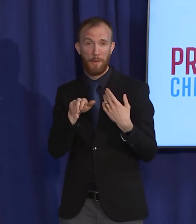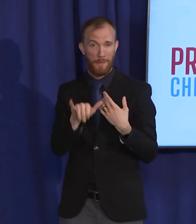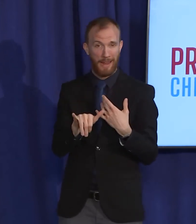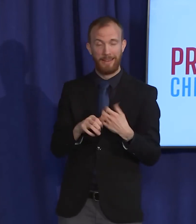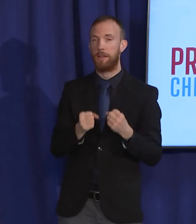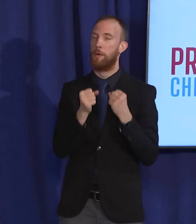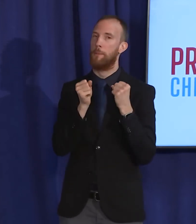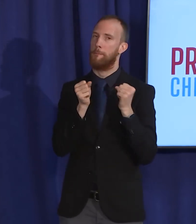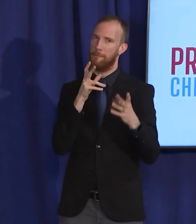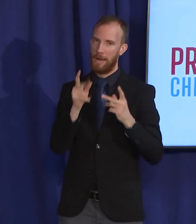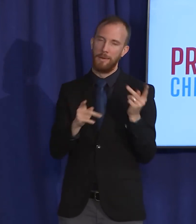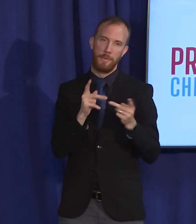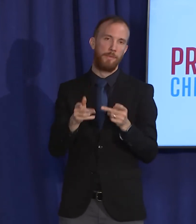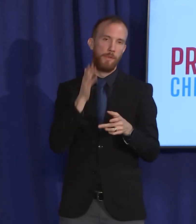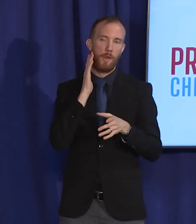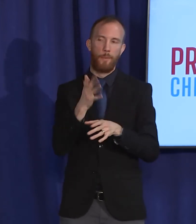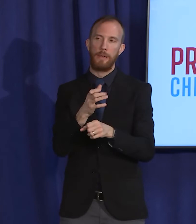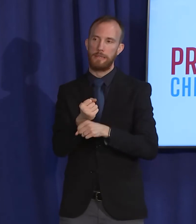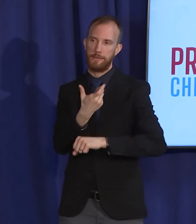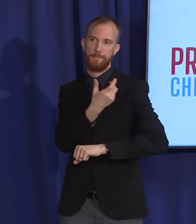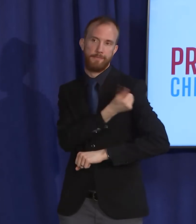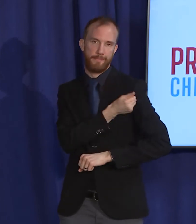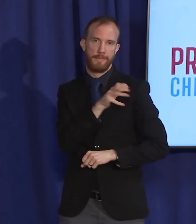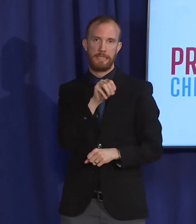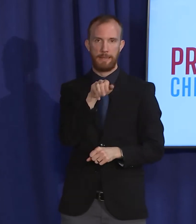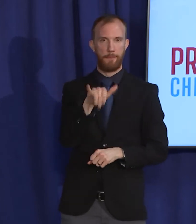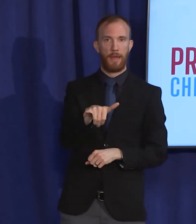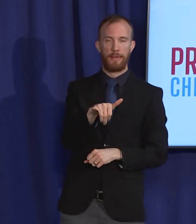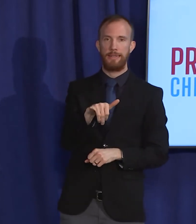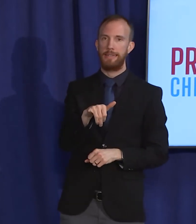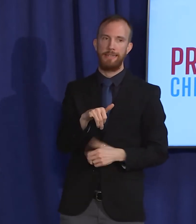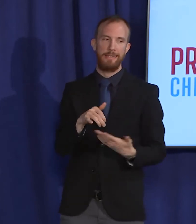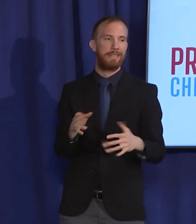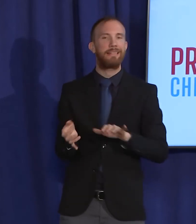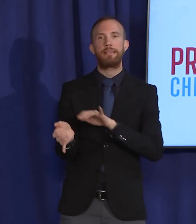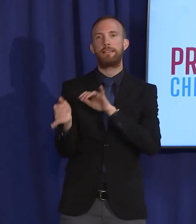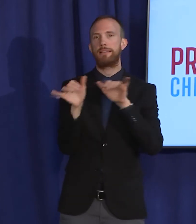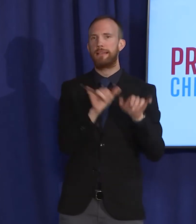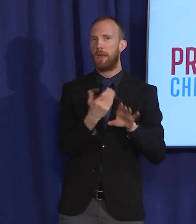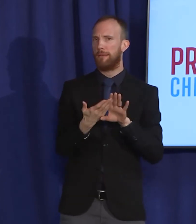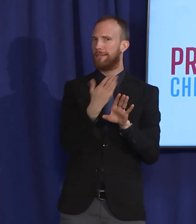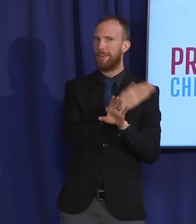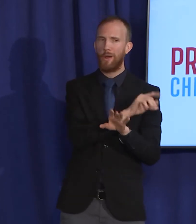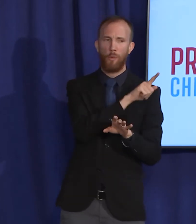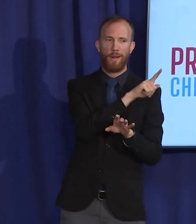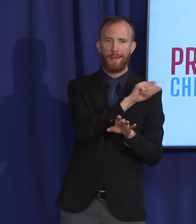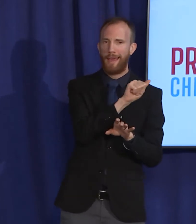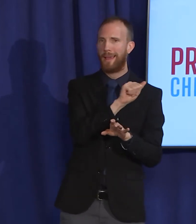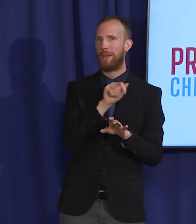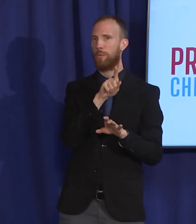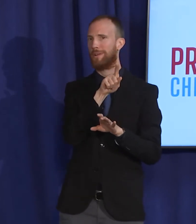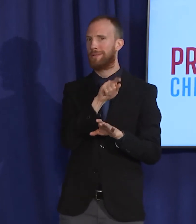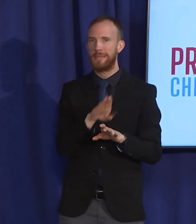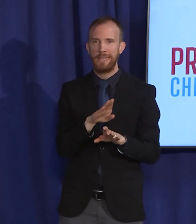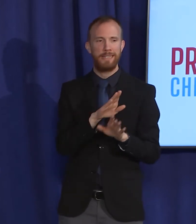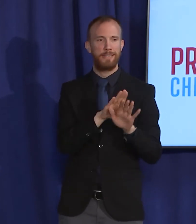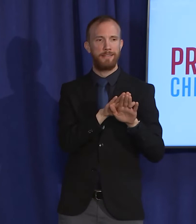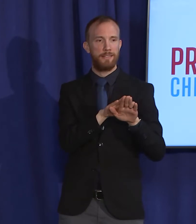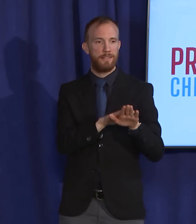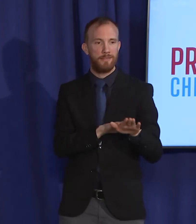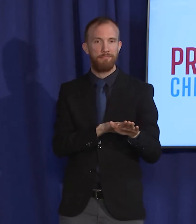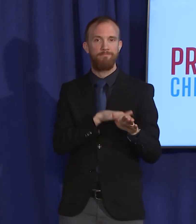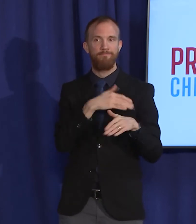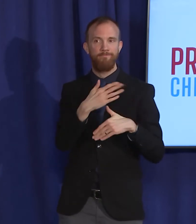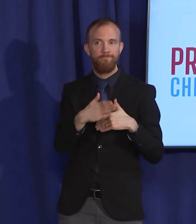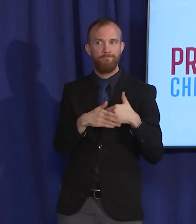realistically. And that's not different than 1A, that's not different than 1B, but my concern, as we open